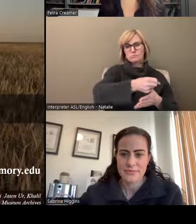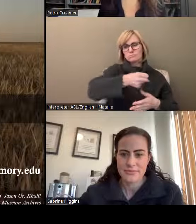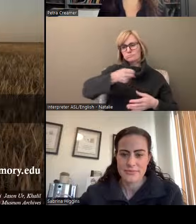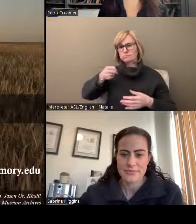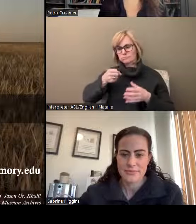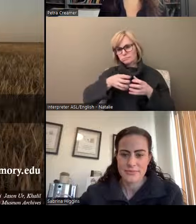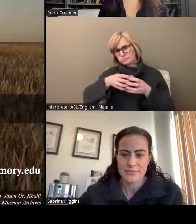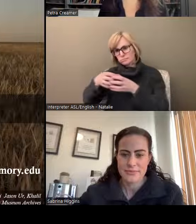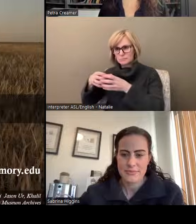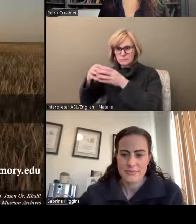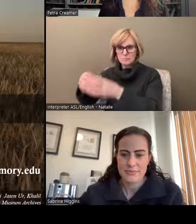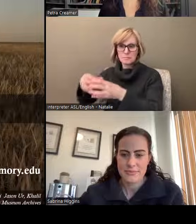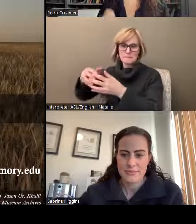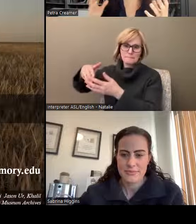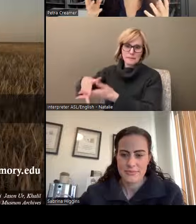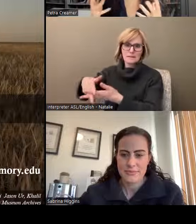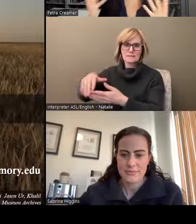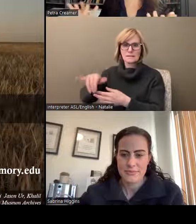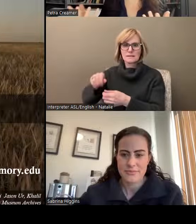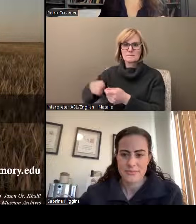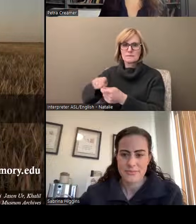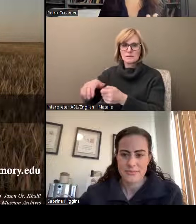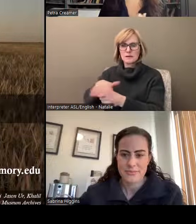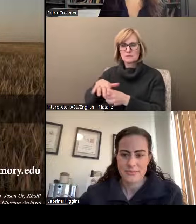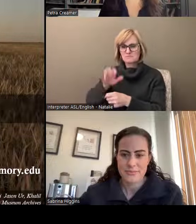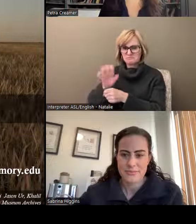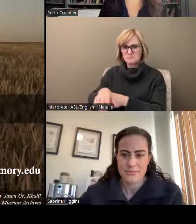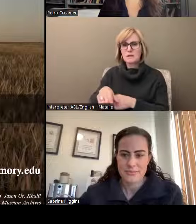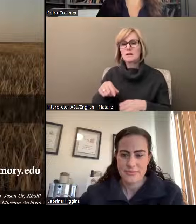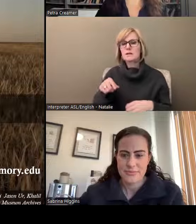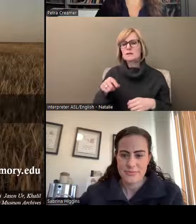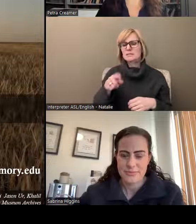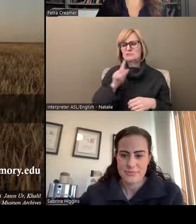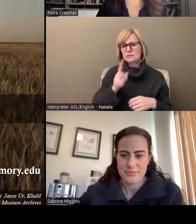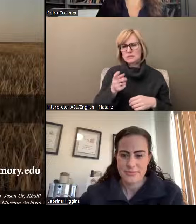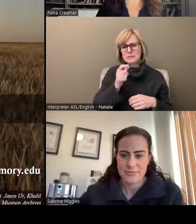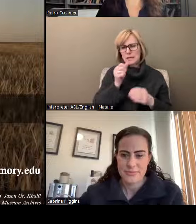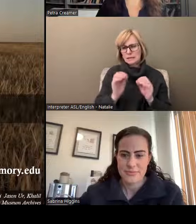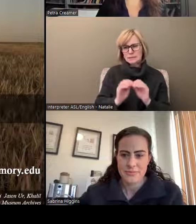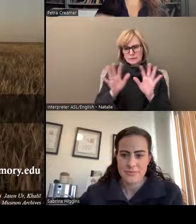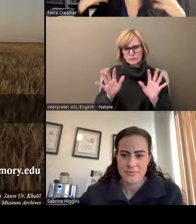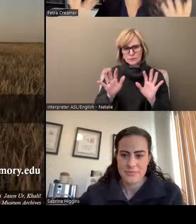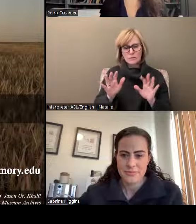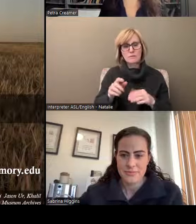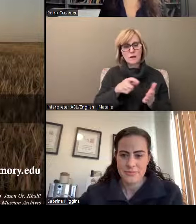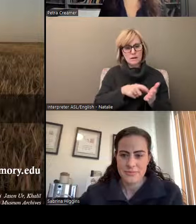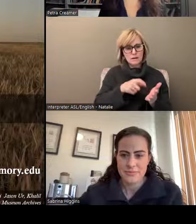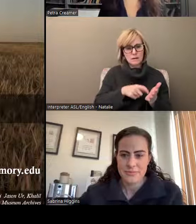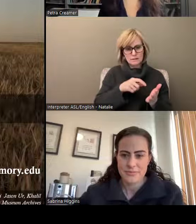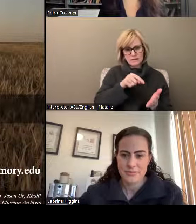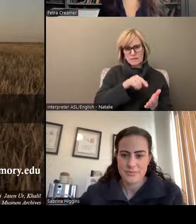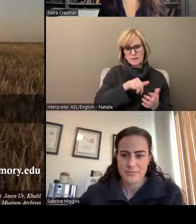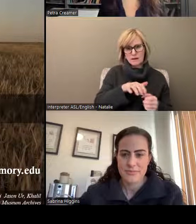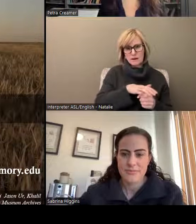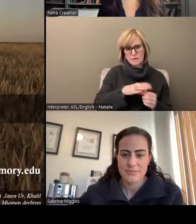in that context. The evidence is still super sparse. So alongside the excavations at Katresh being conducted by